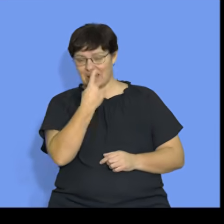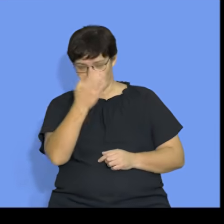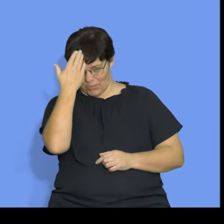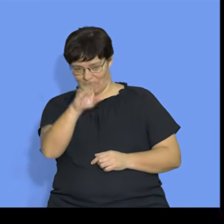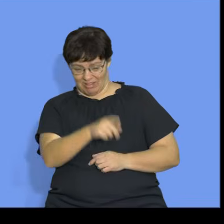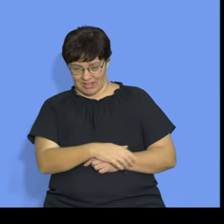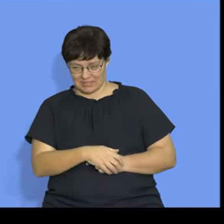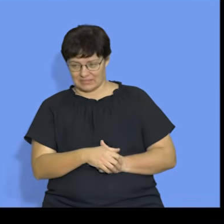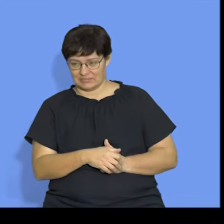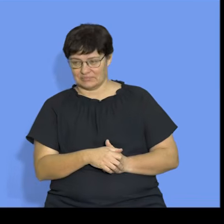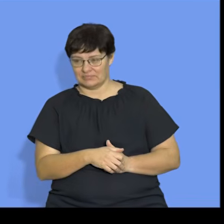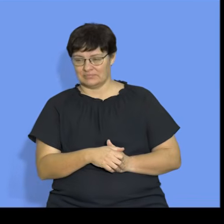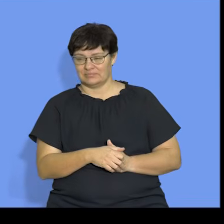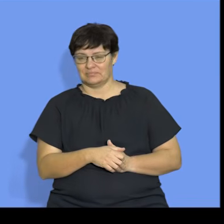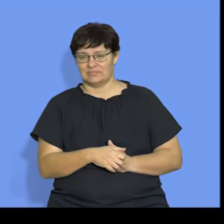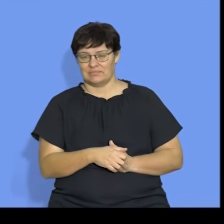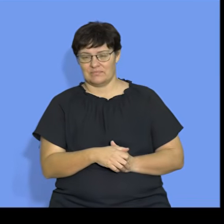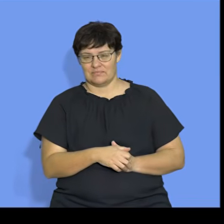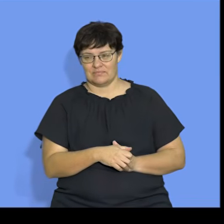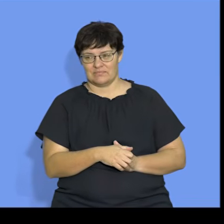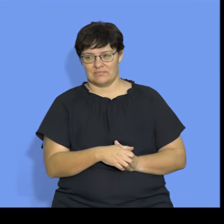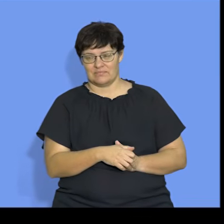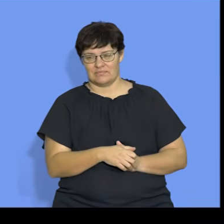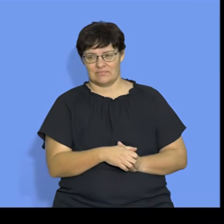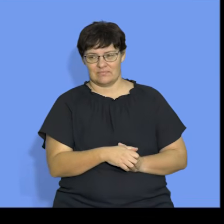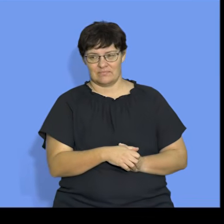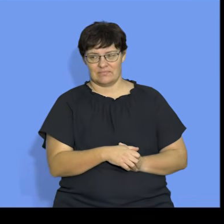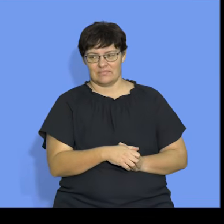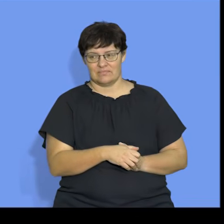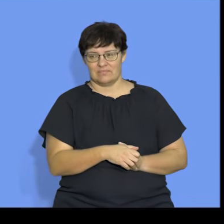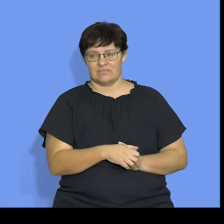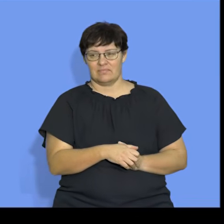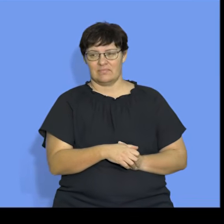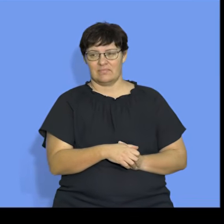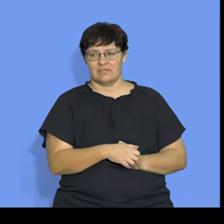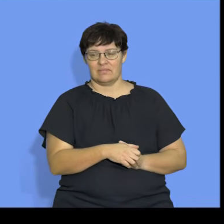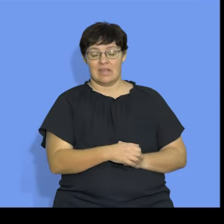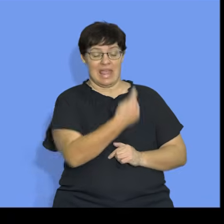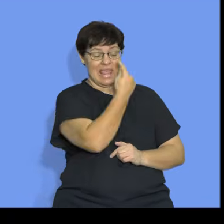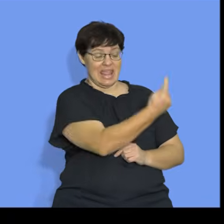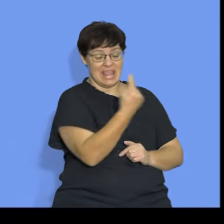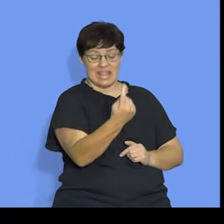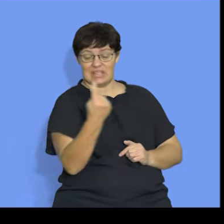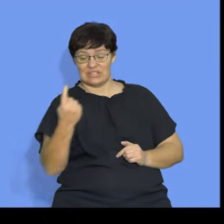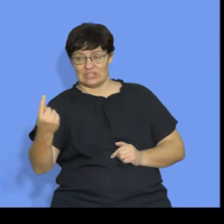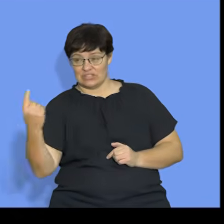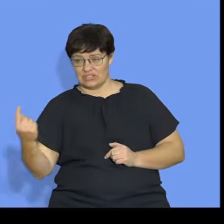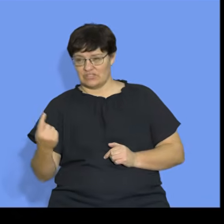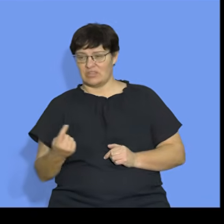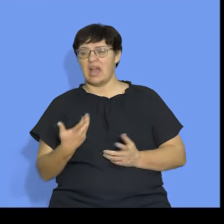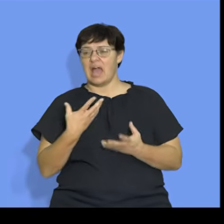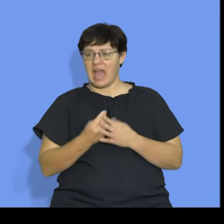that that strip is A for antibiotic. So each of them have got 4 strips